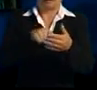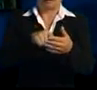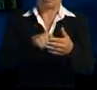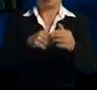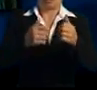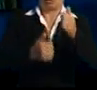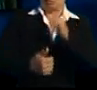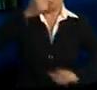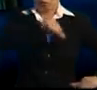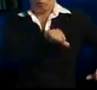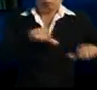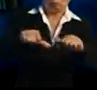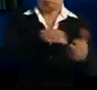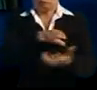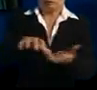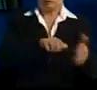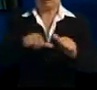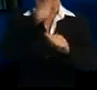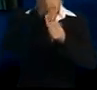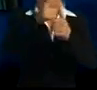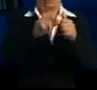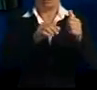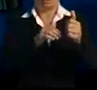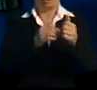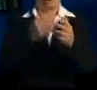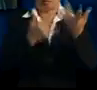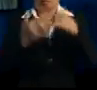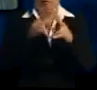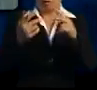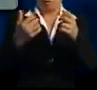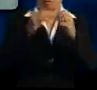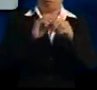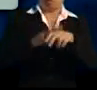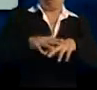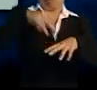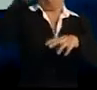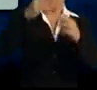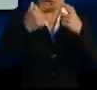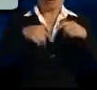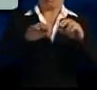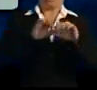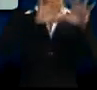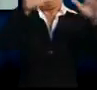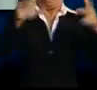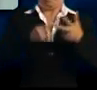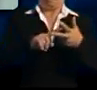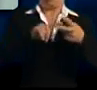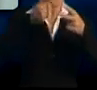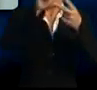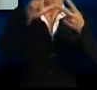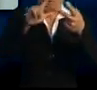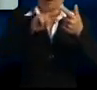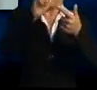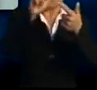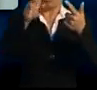Most reactive is magnesium, which burns very brightly, followed by aluminum, which burns